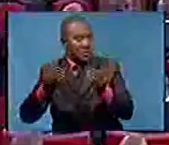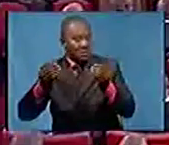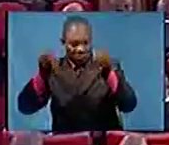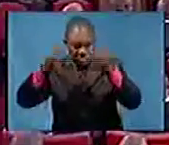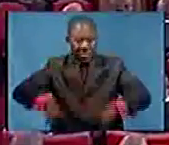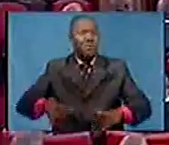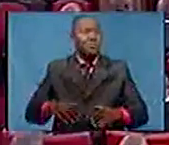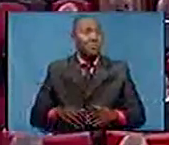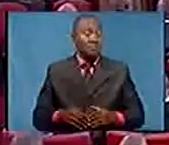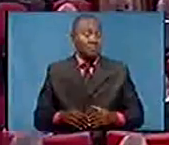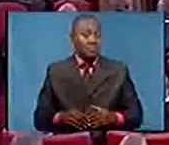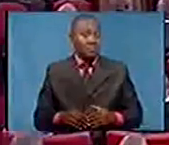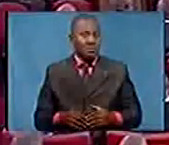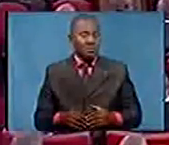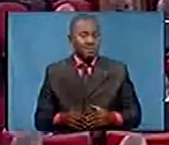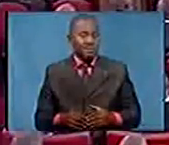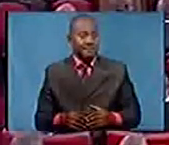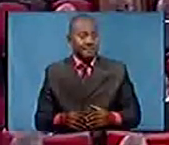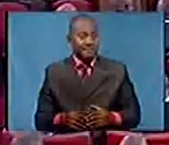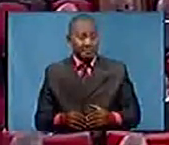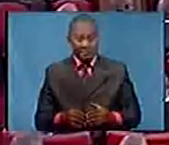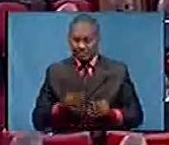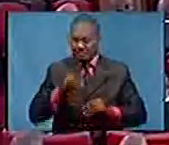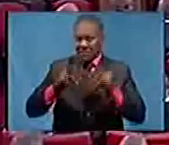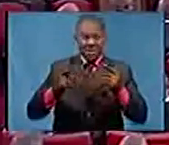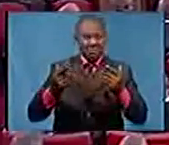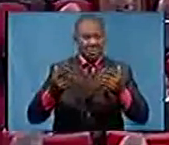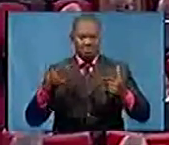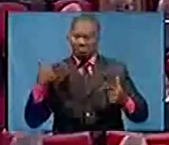down to lie. And people grow horns,